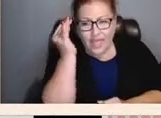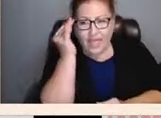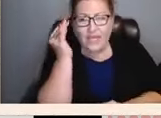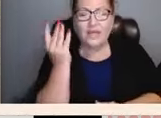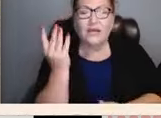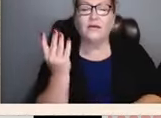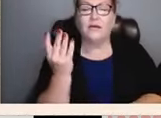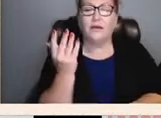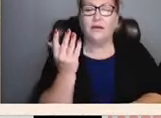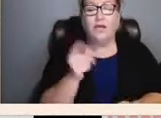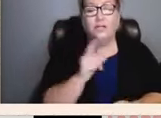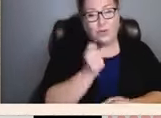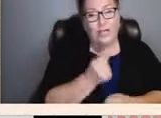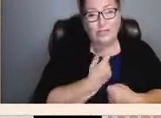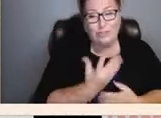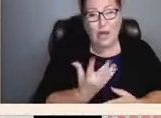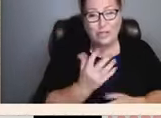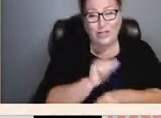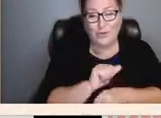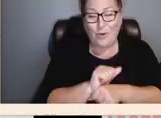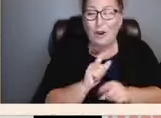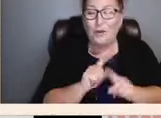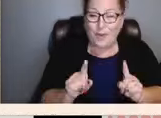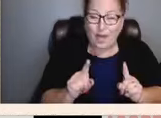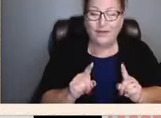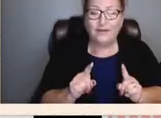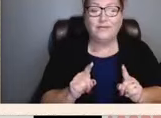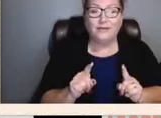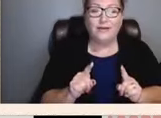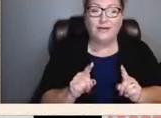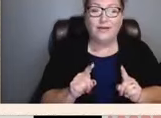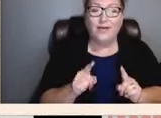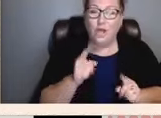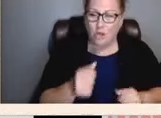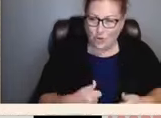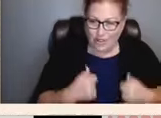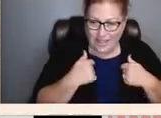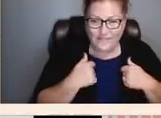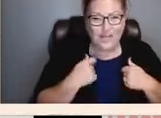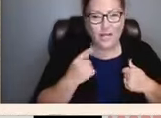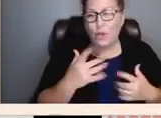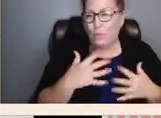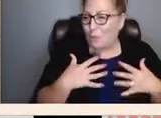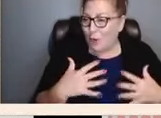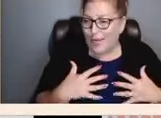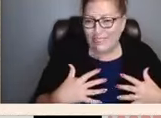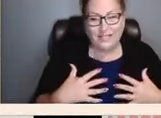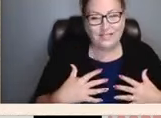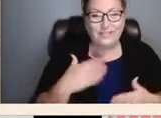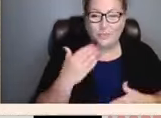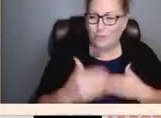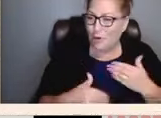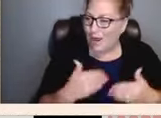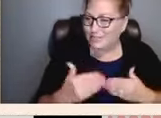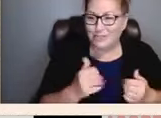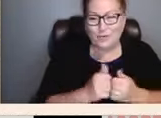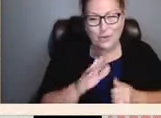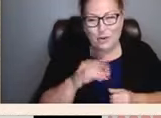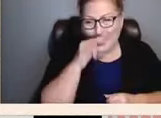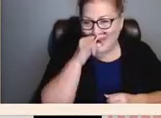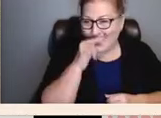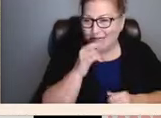exhausting work, but you've lived this, you've breathed this process with your kiddos, with your